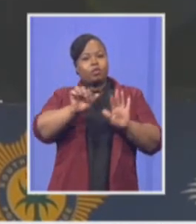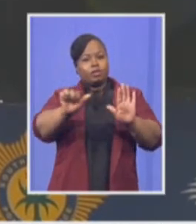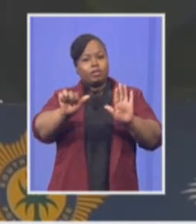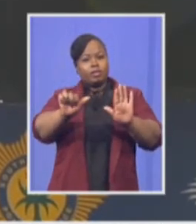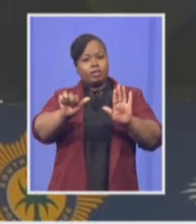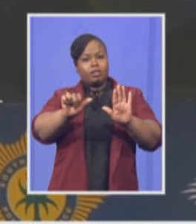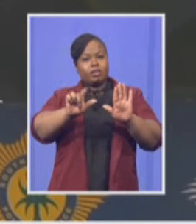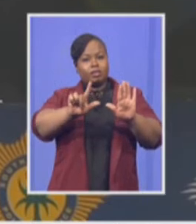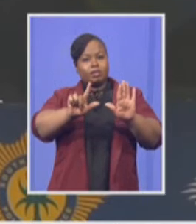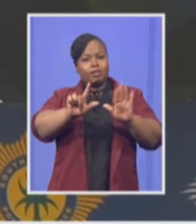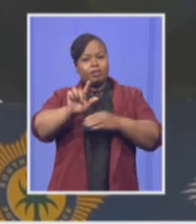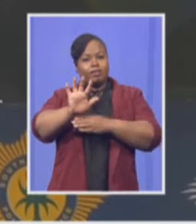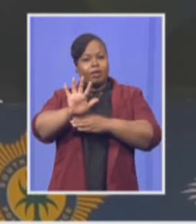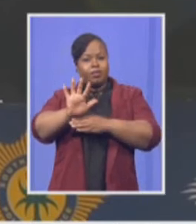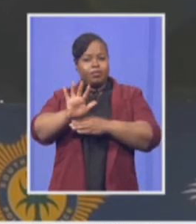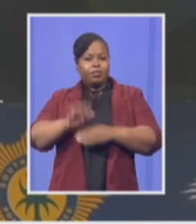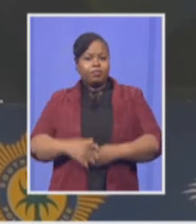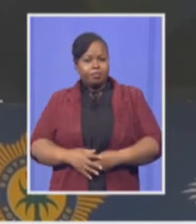75